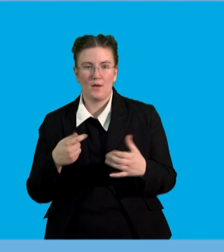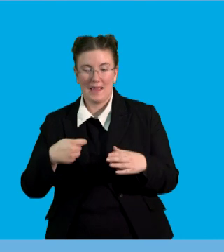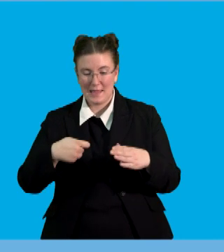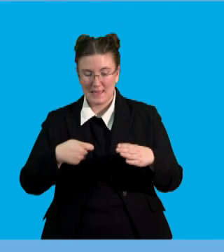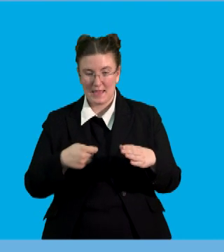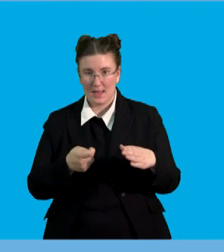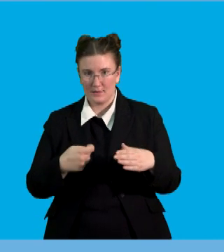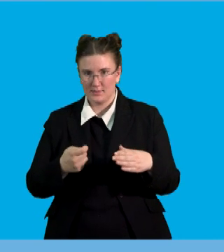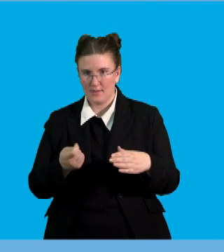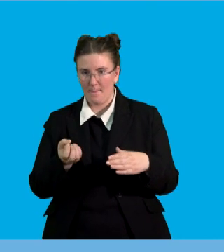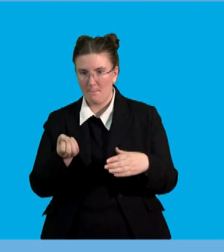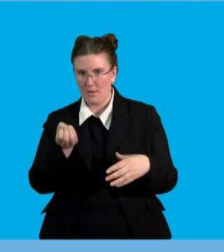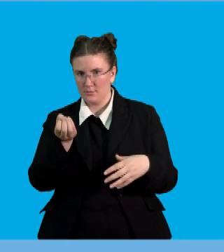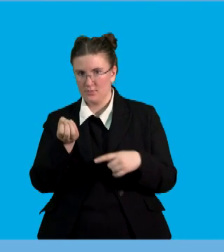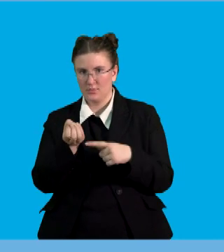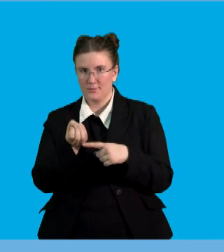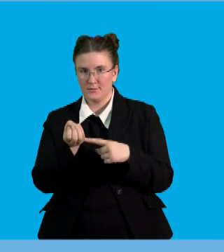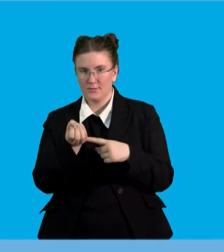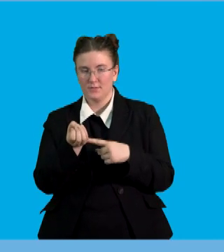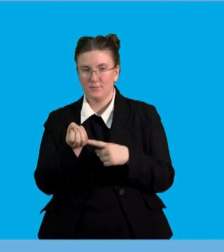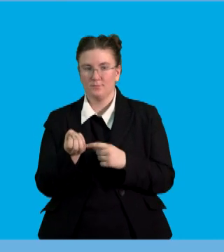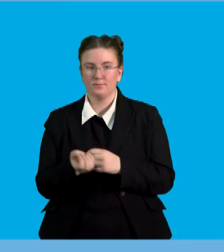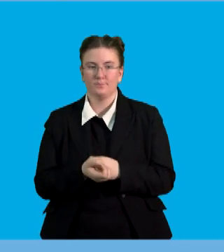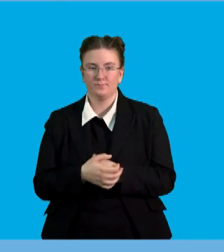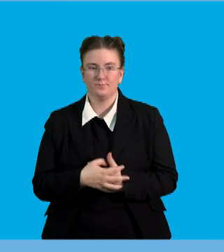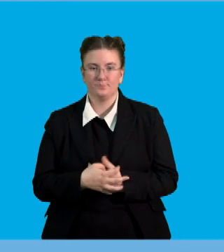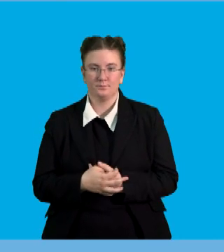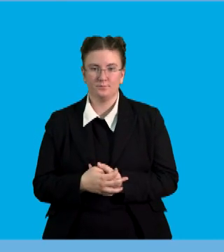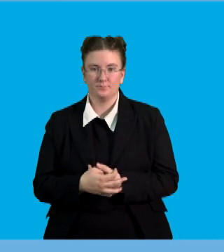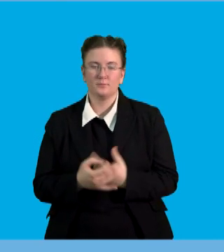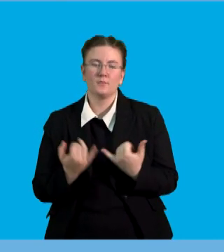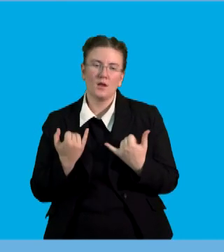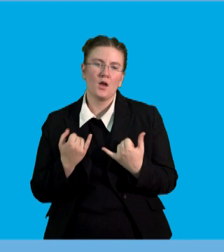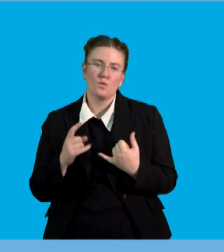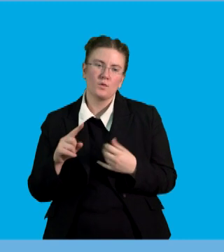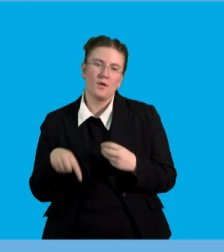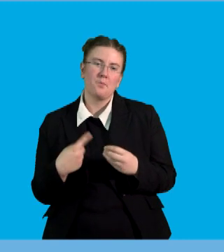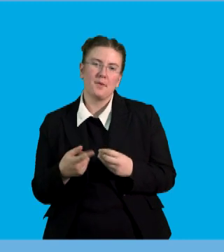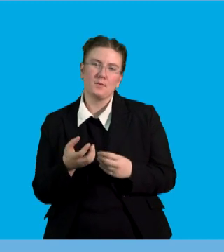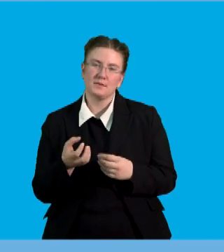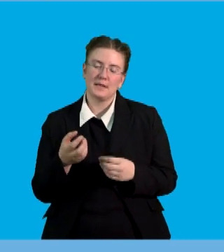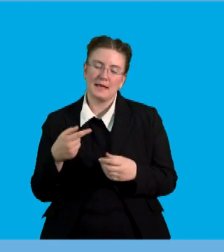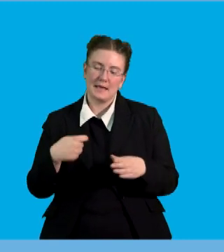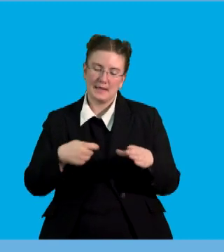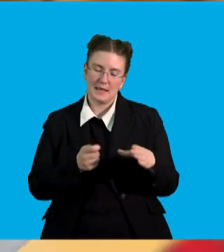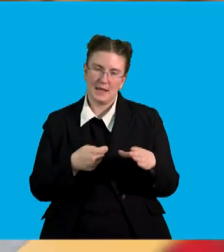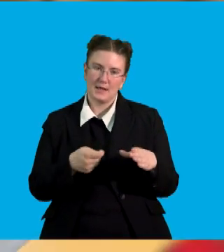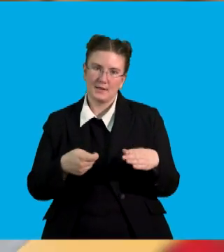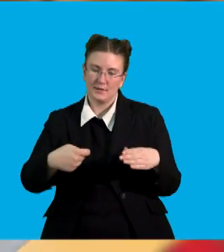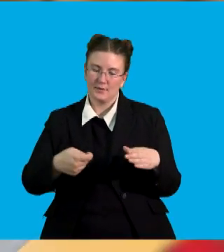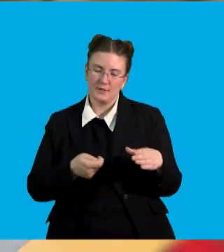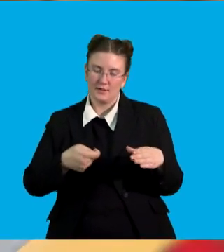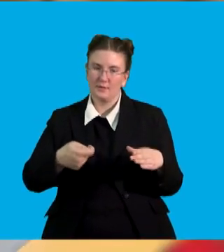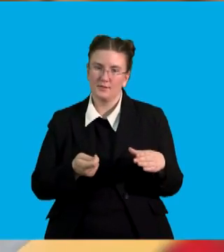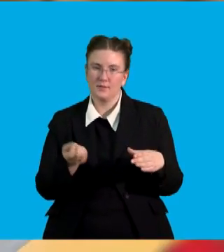gas particles? They're going to vibrate around a fixed point. Now, what about the gas particles? The gas particles,